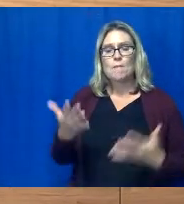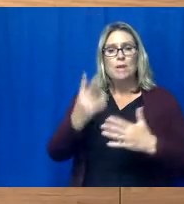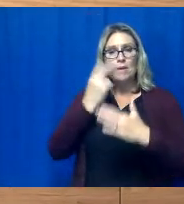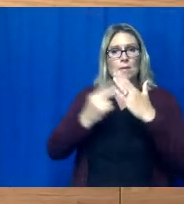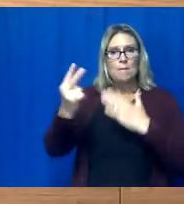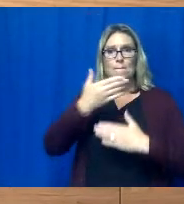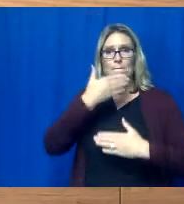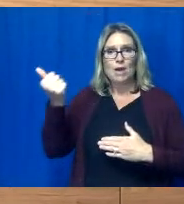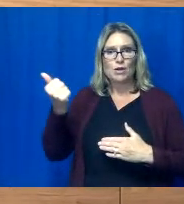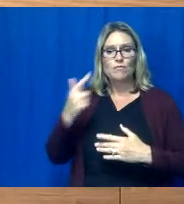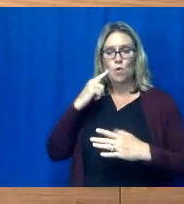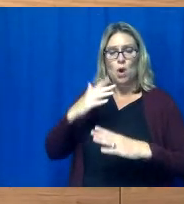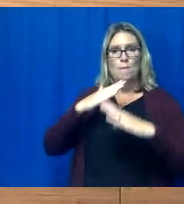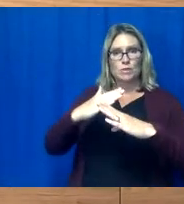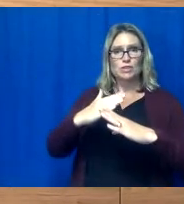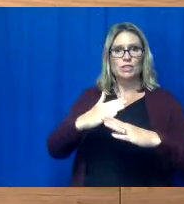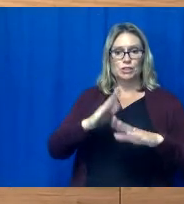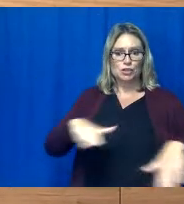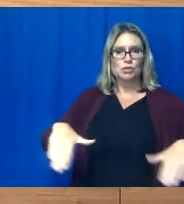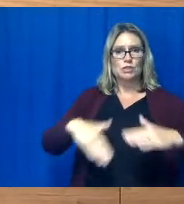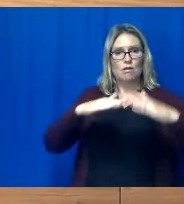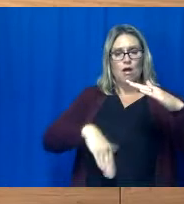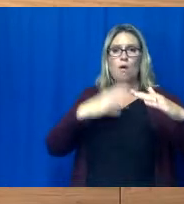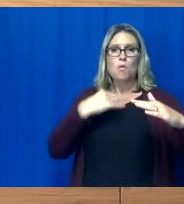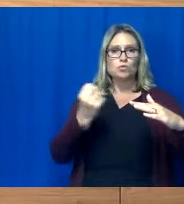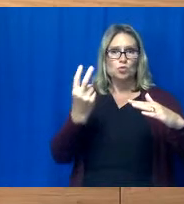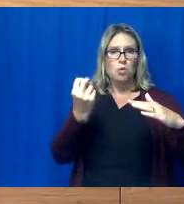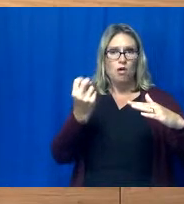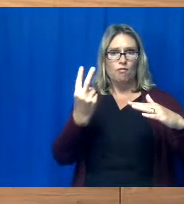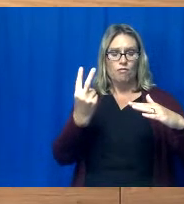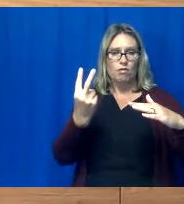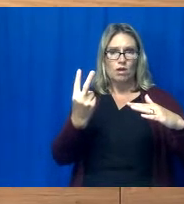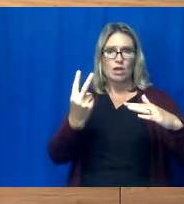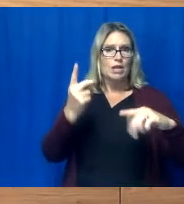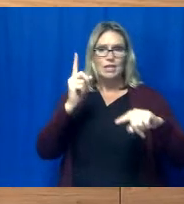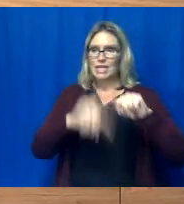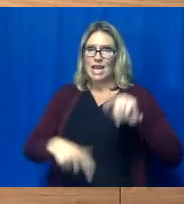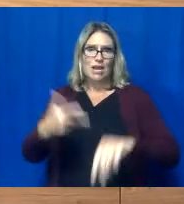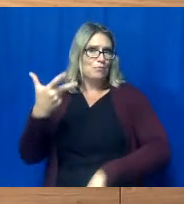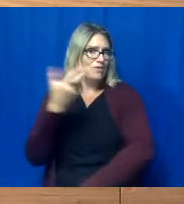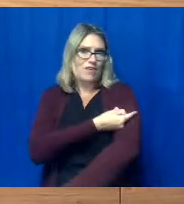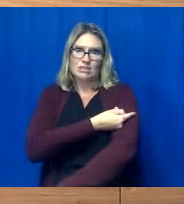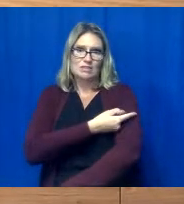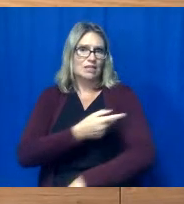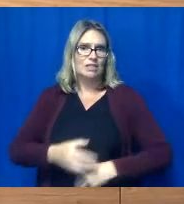children of 12 and under who can't be vaccinated yet.